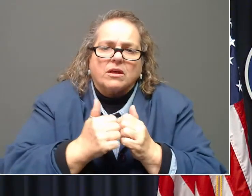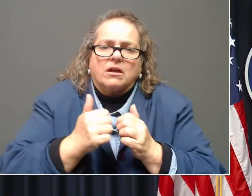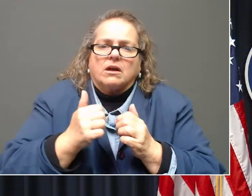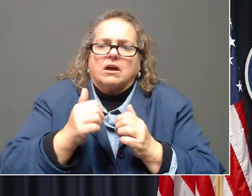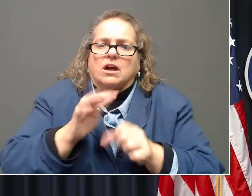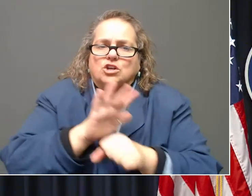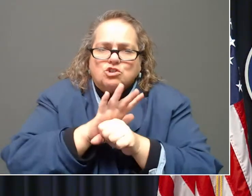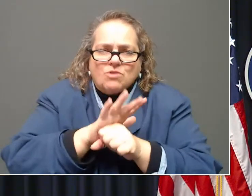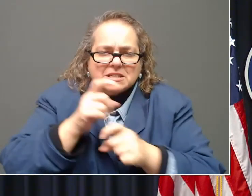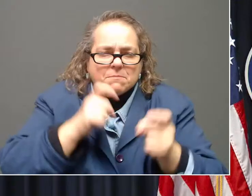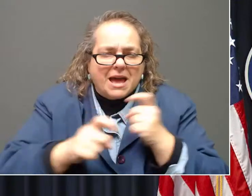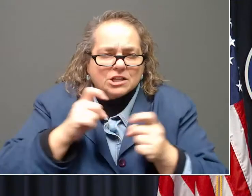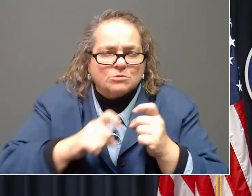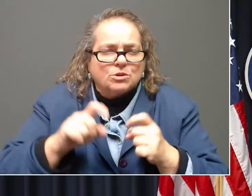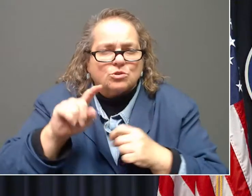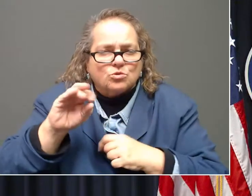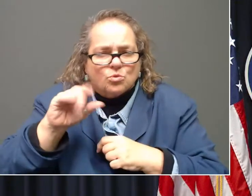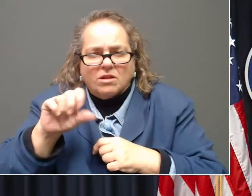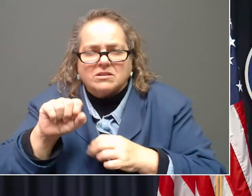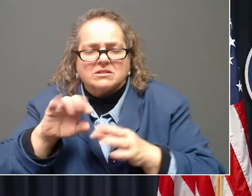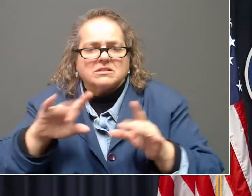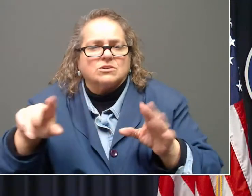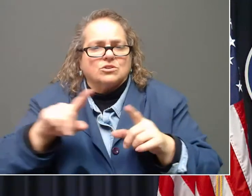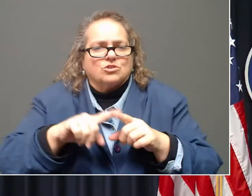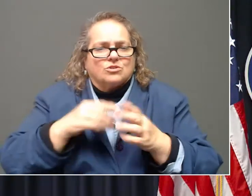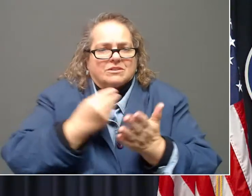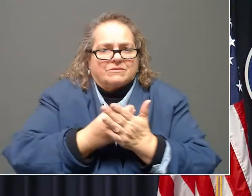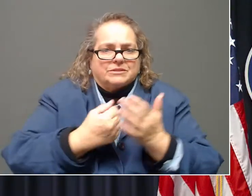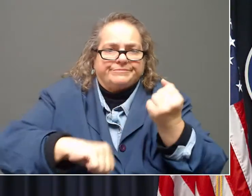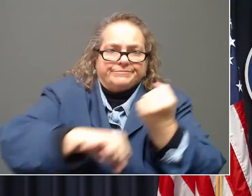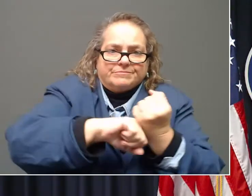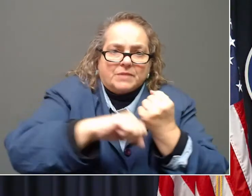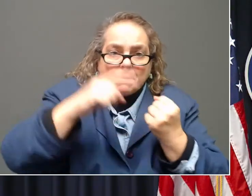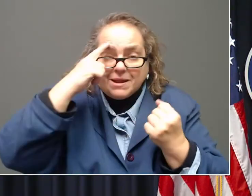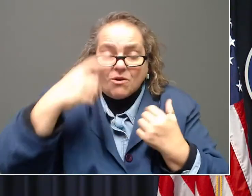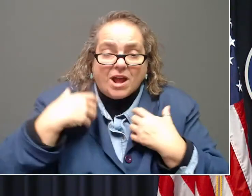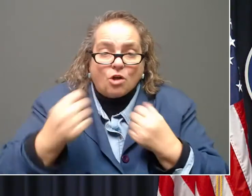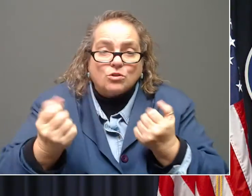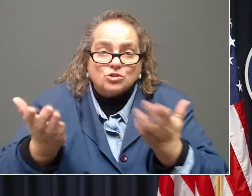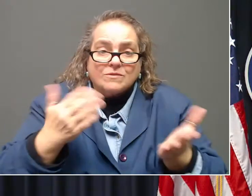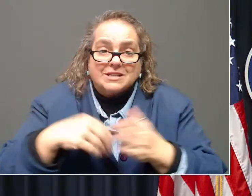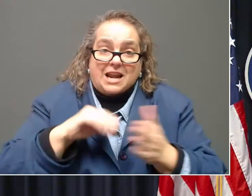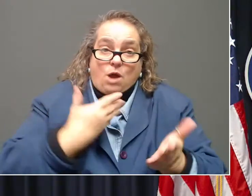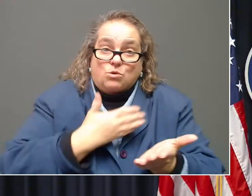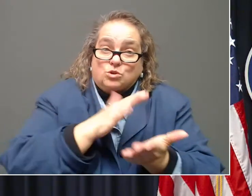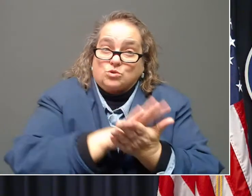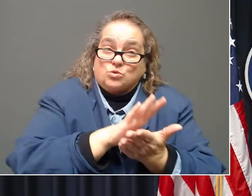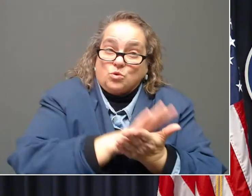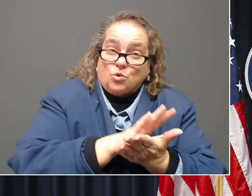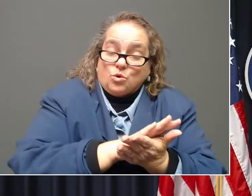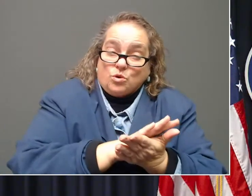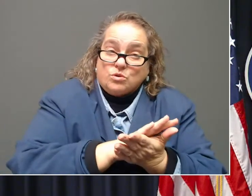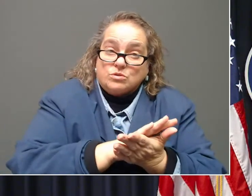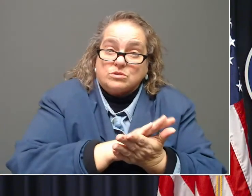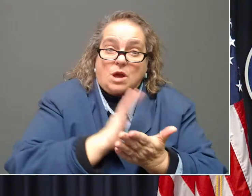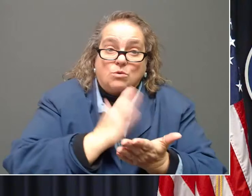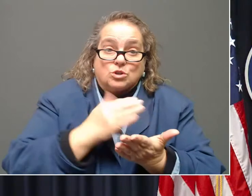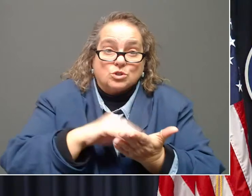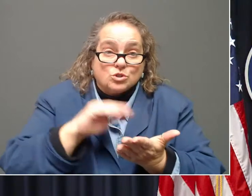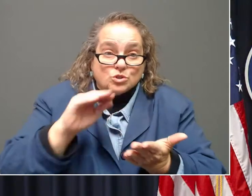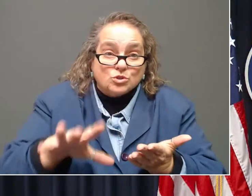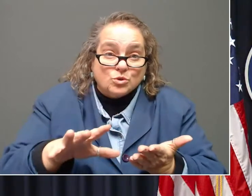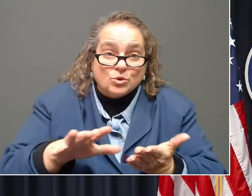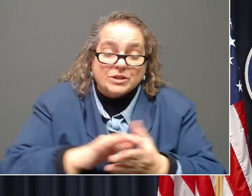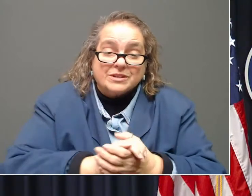We've probably all been through this so long that sometimes we're not pushing out tools to help people on the mental health